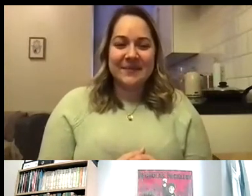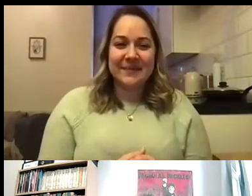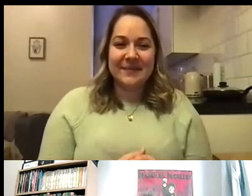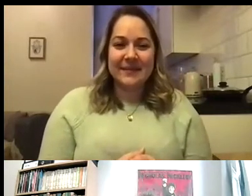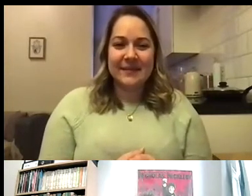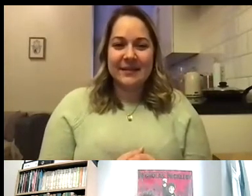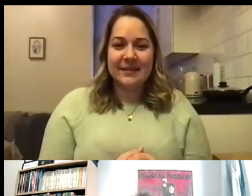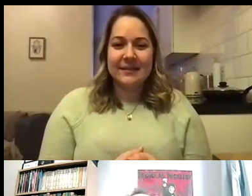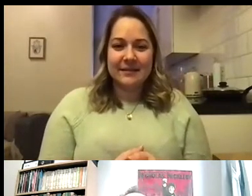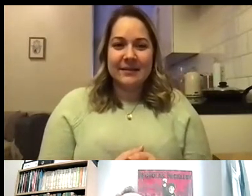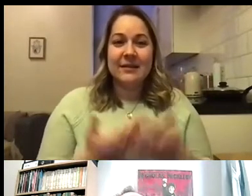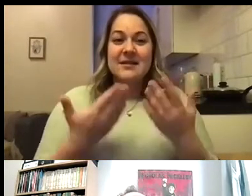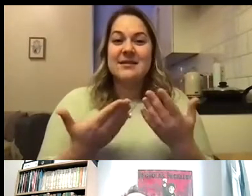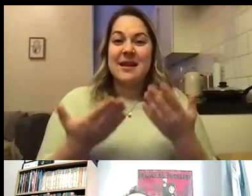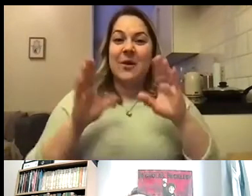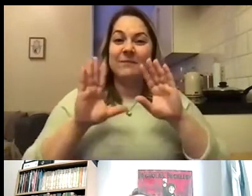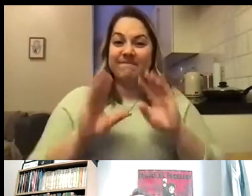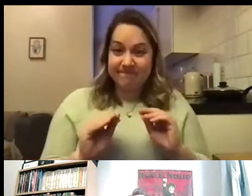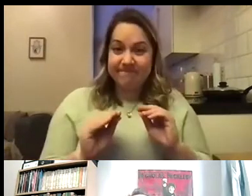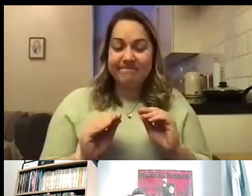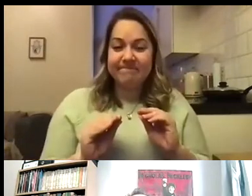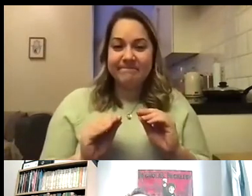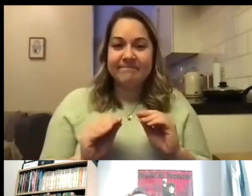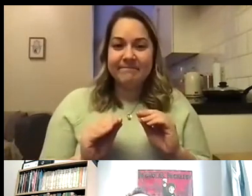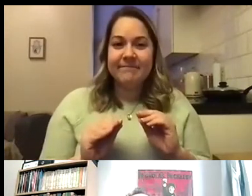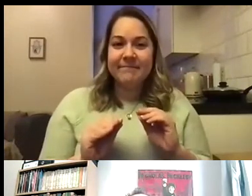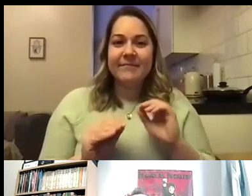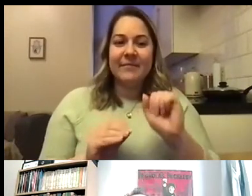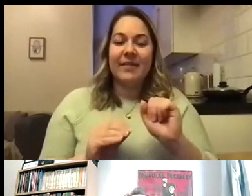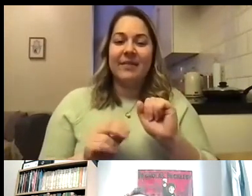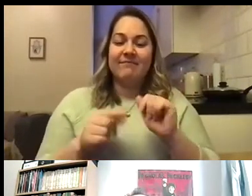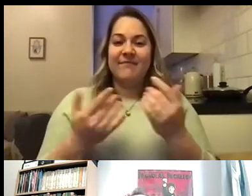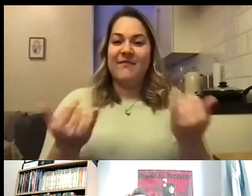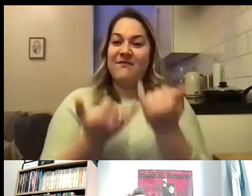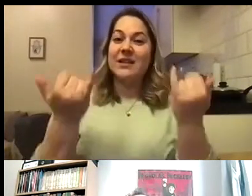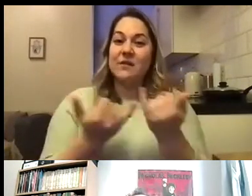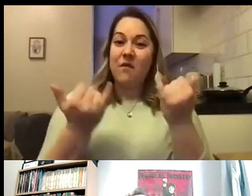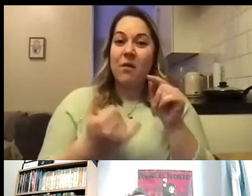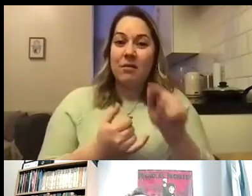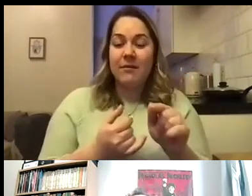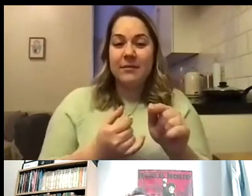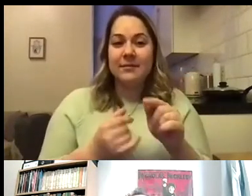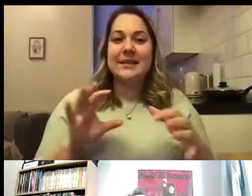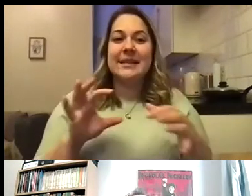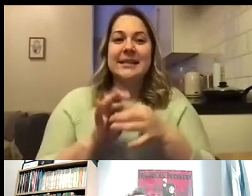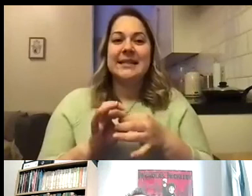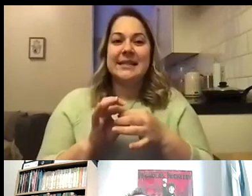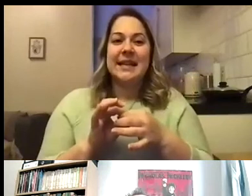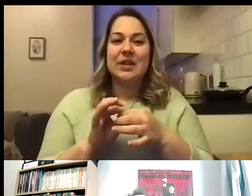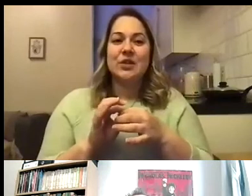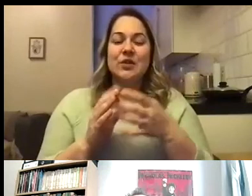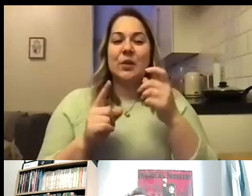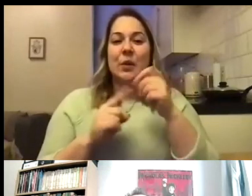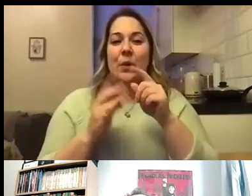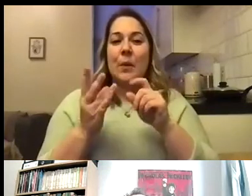does bring a close to our debut Poplarism Festival in celebration of the centenary of the Poplar